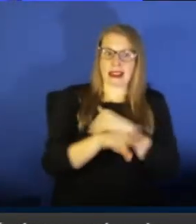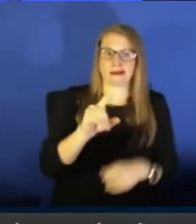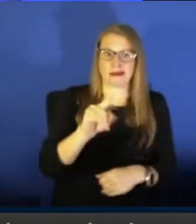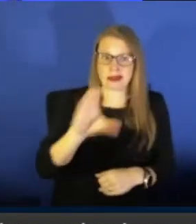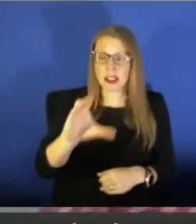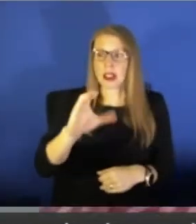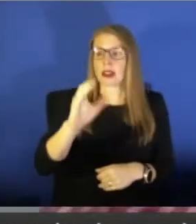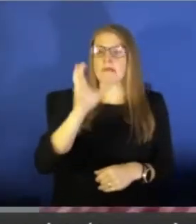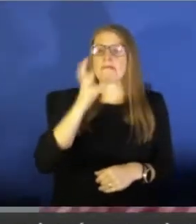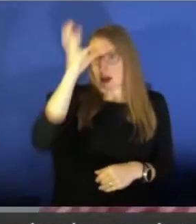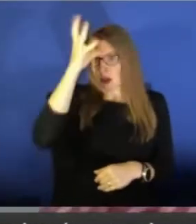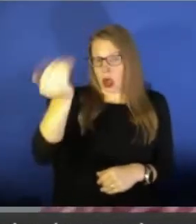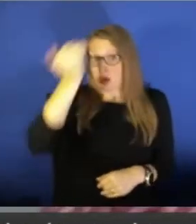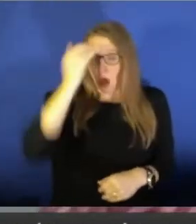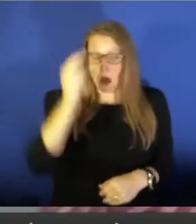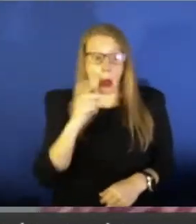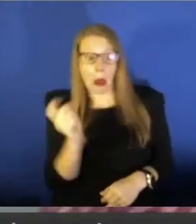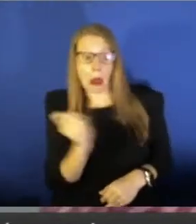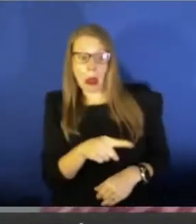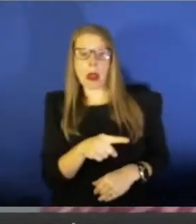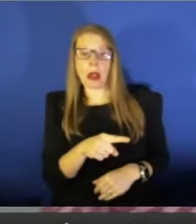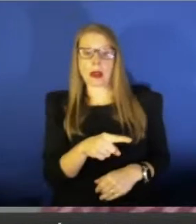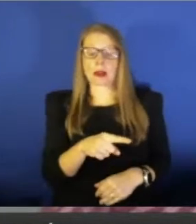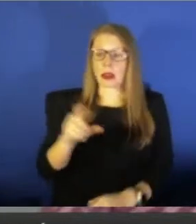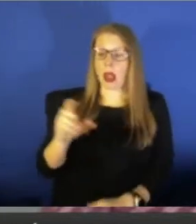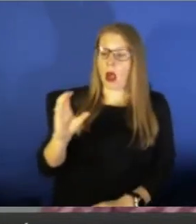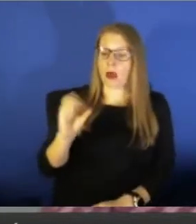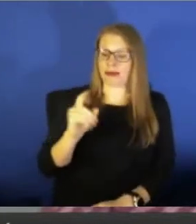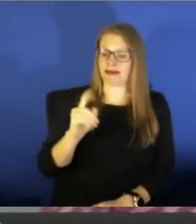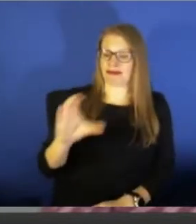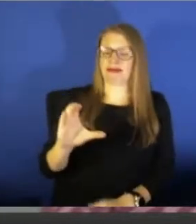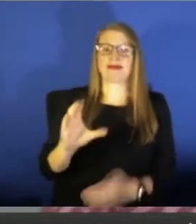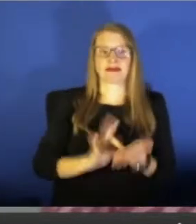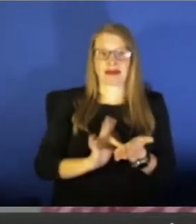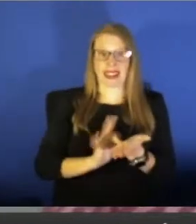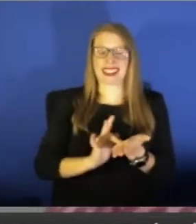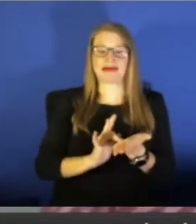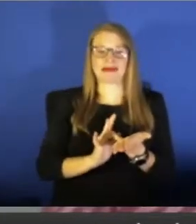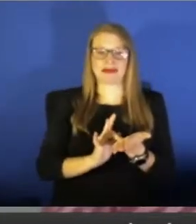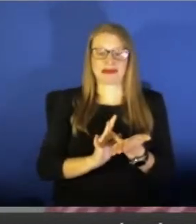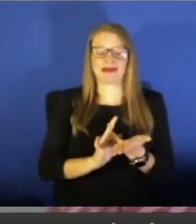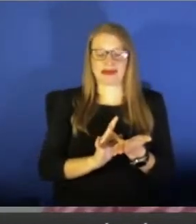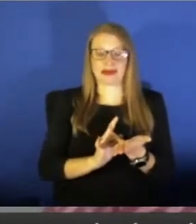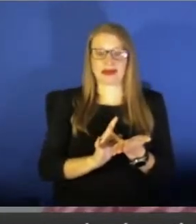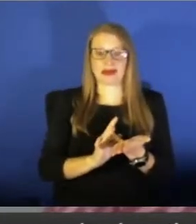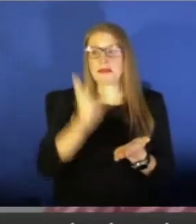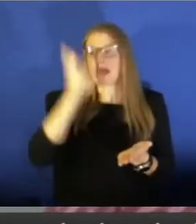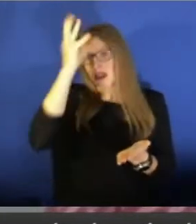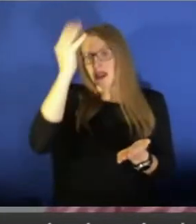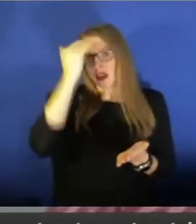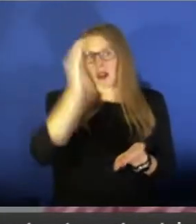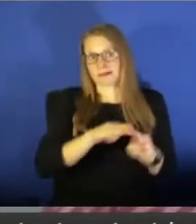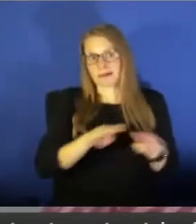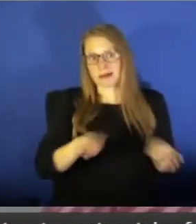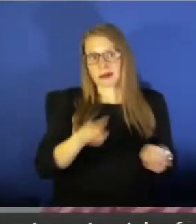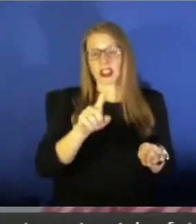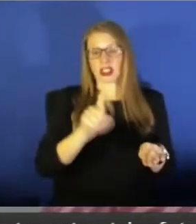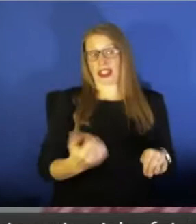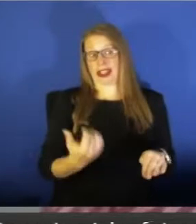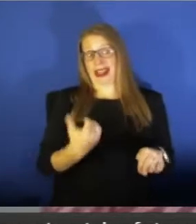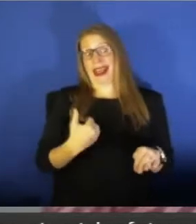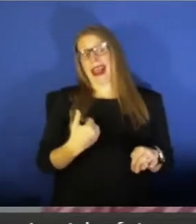help us understand more of what it is and how to look out for it. But when we talk about over the counter, I mean, I think we go back into our high school age. I remember Robitussin